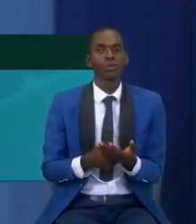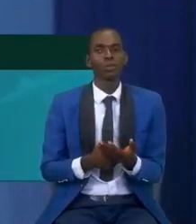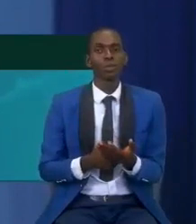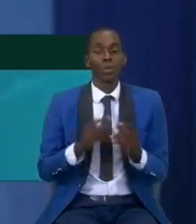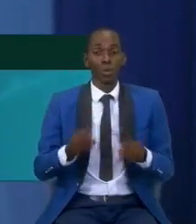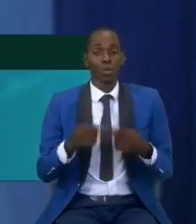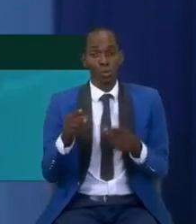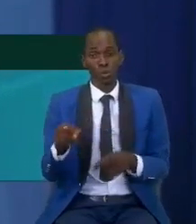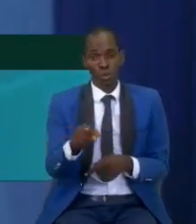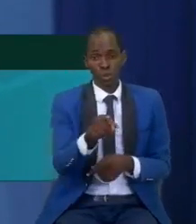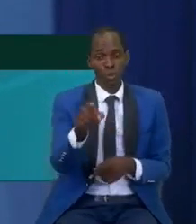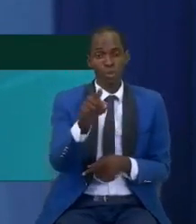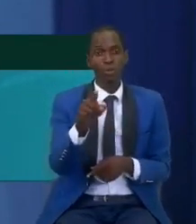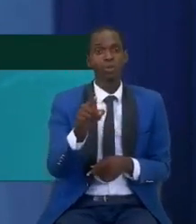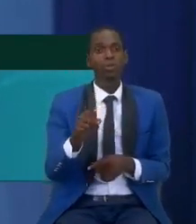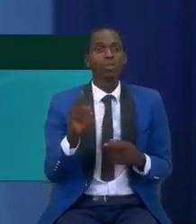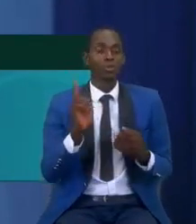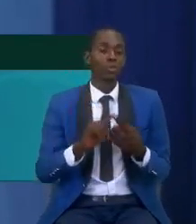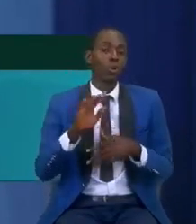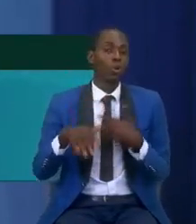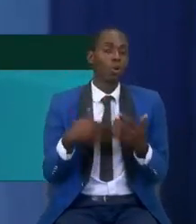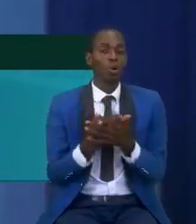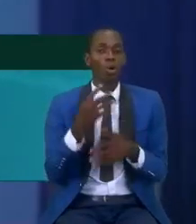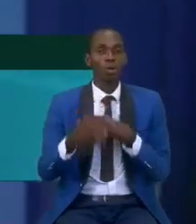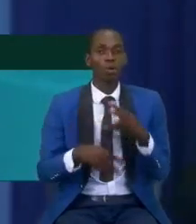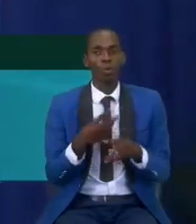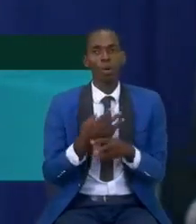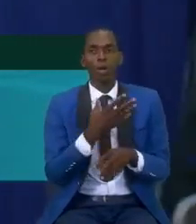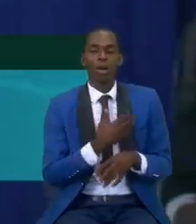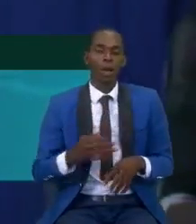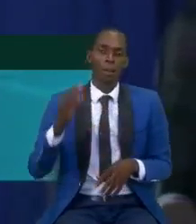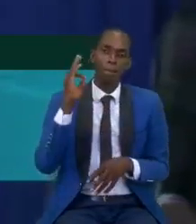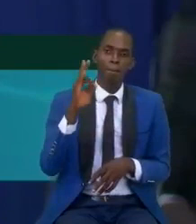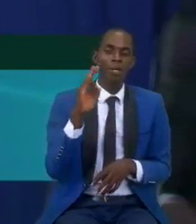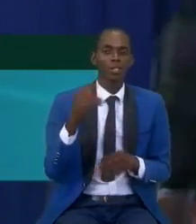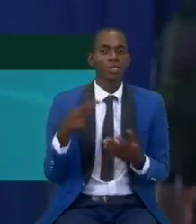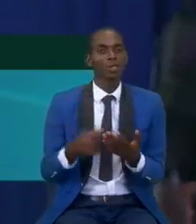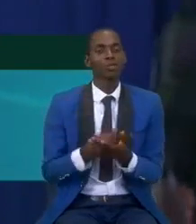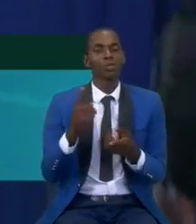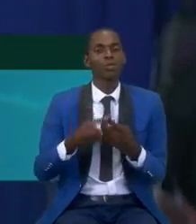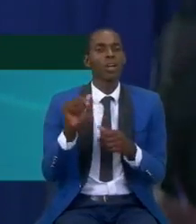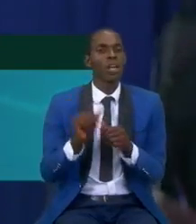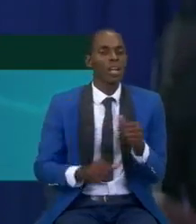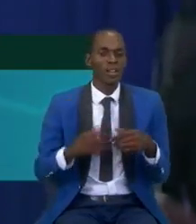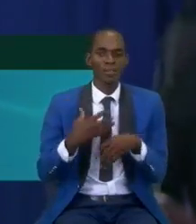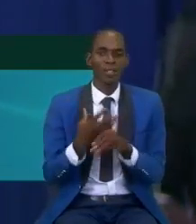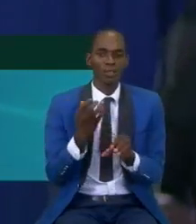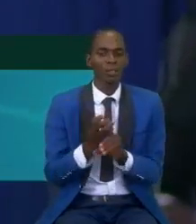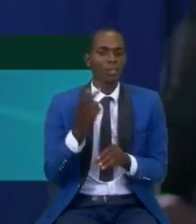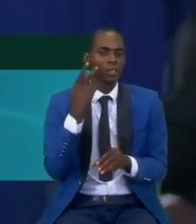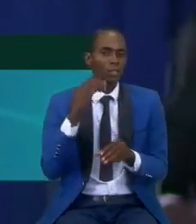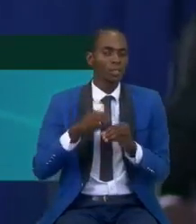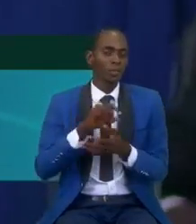the gospel to every creature. Look at verse 16. It says, he that